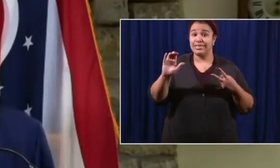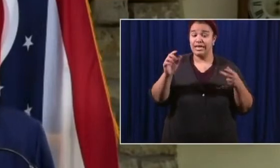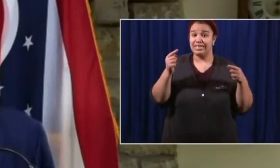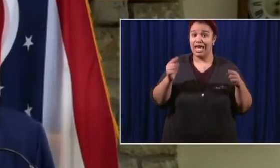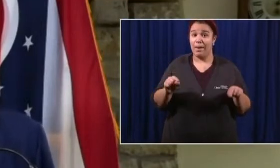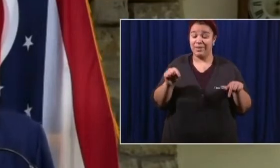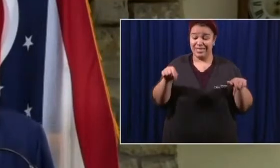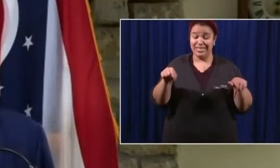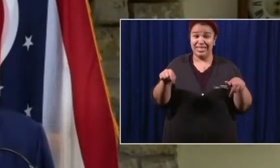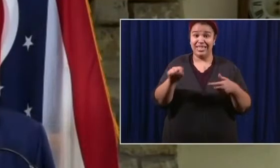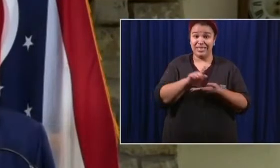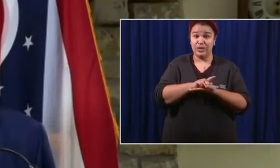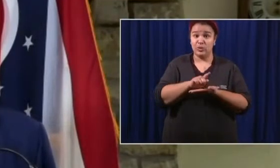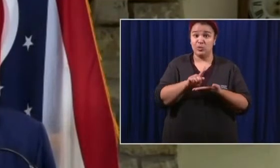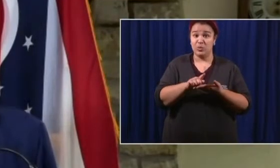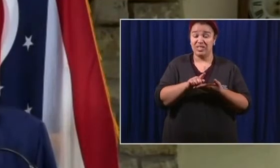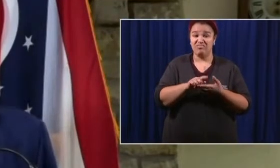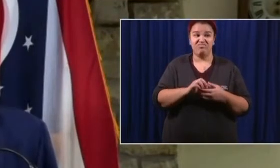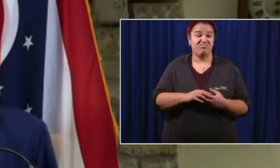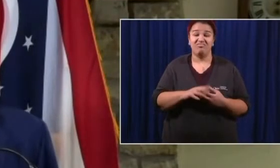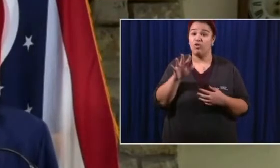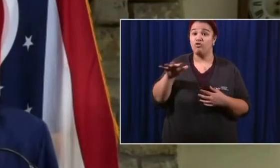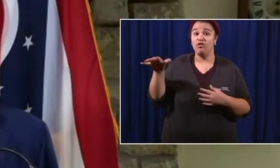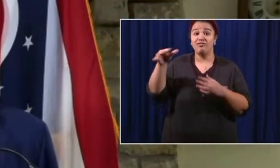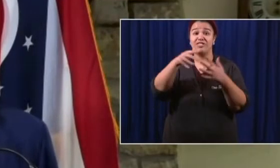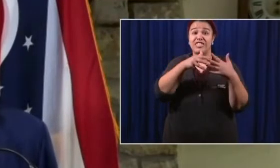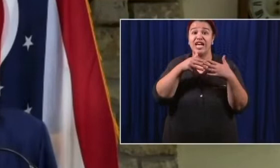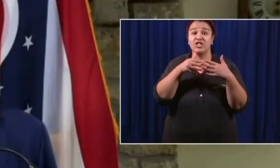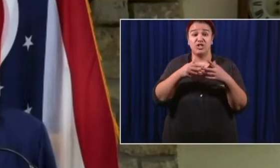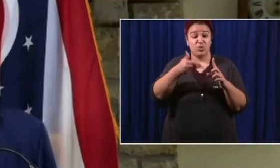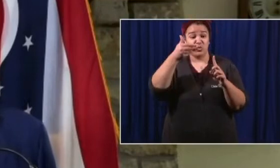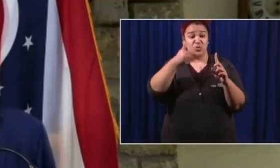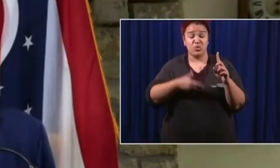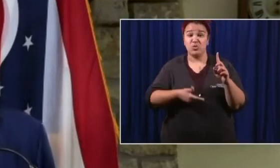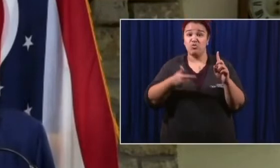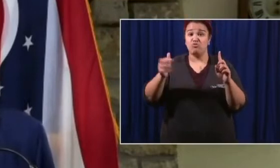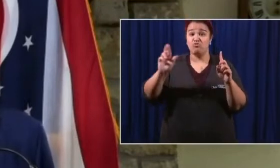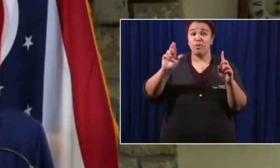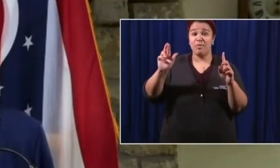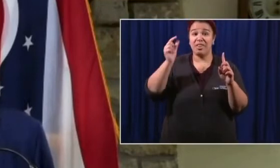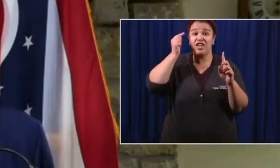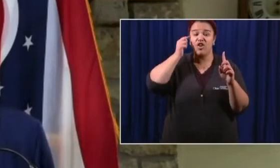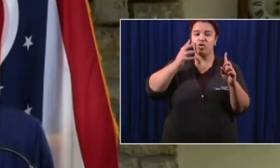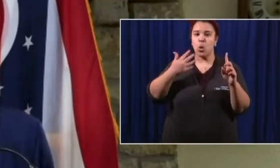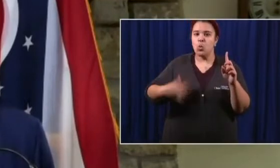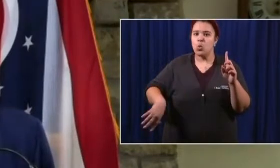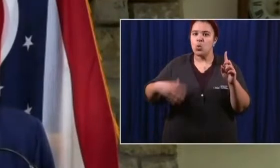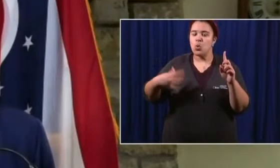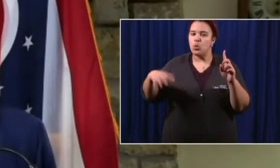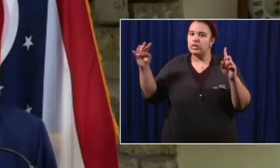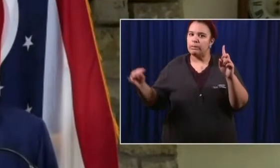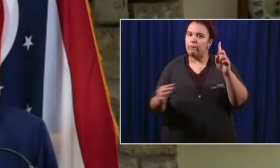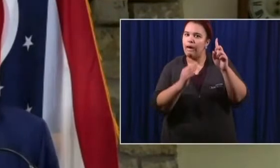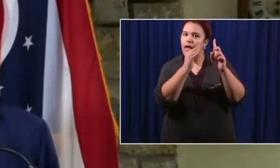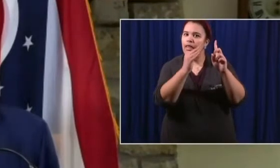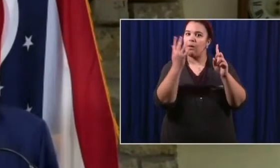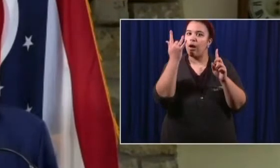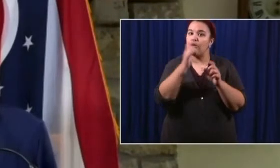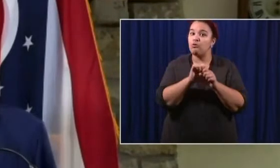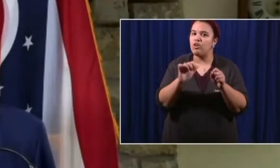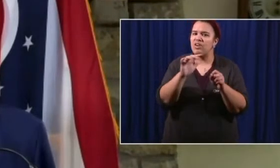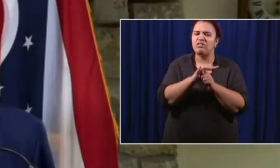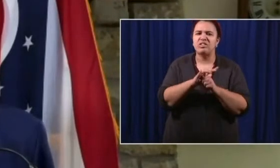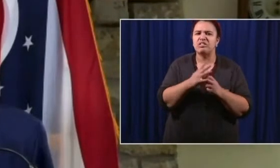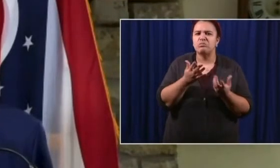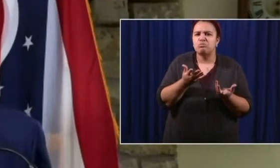far as coronavirus, and we haven't seen you have a large role in that convention. I wonder why not. Well, I can't tell you.